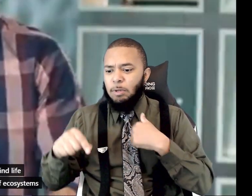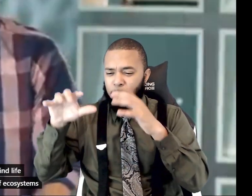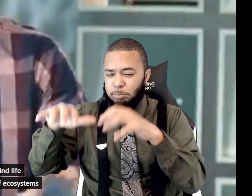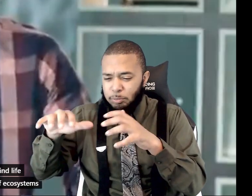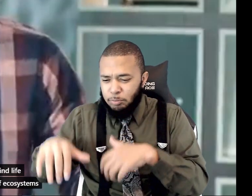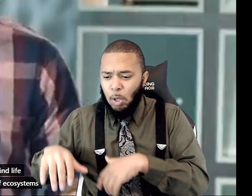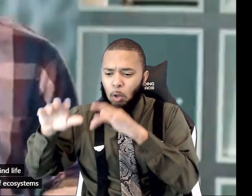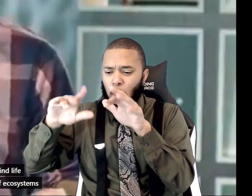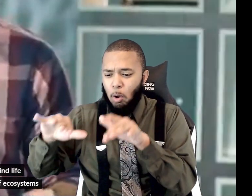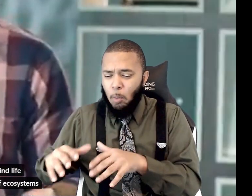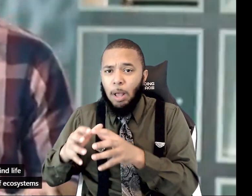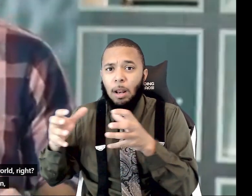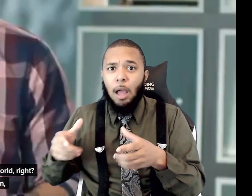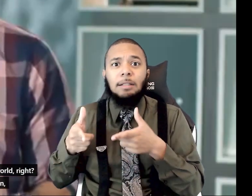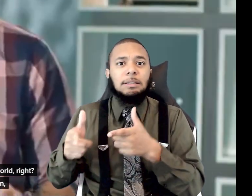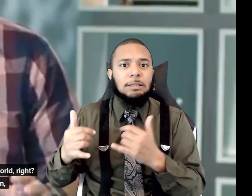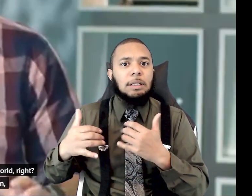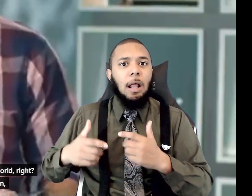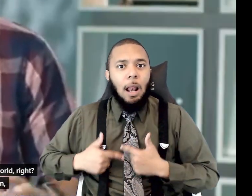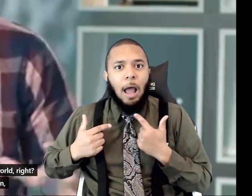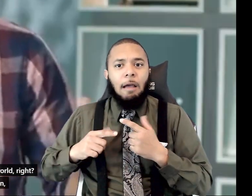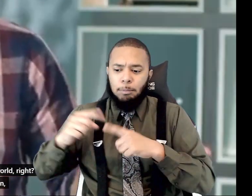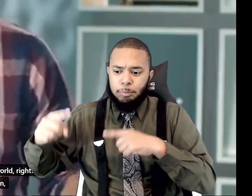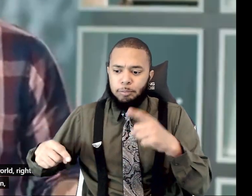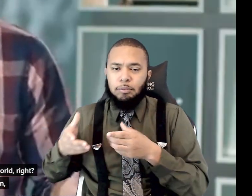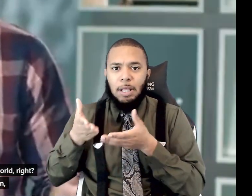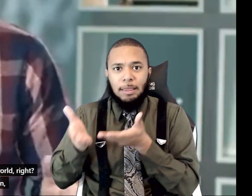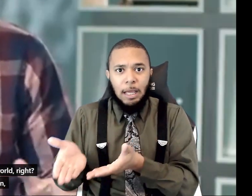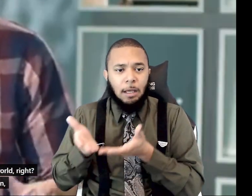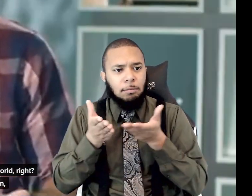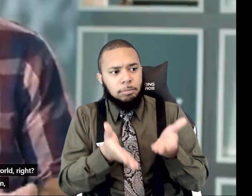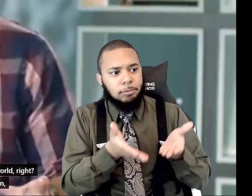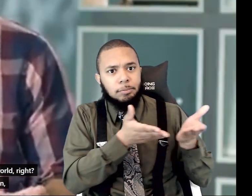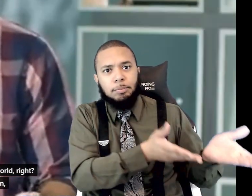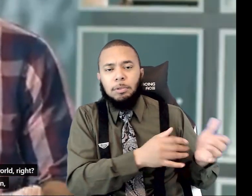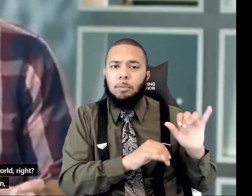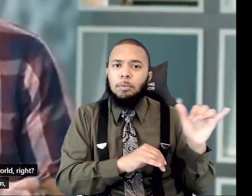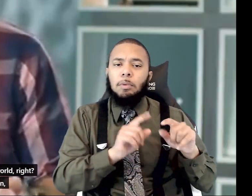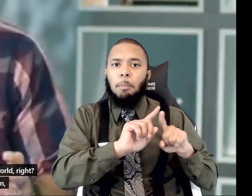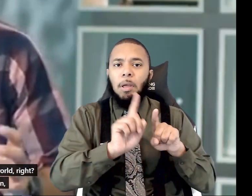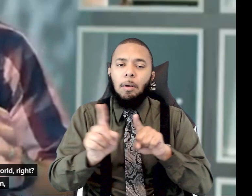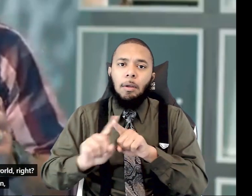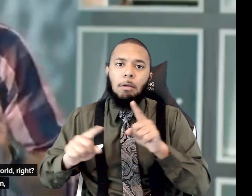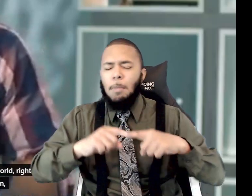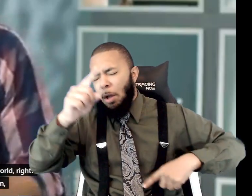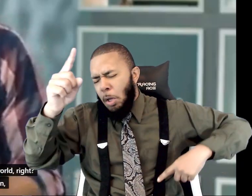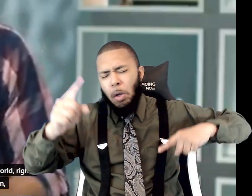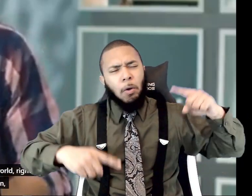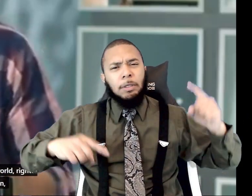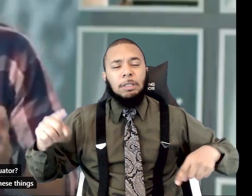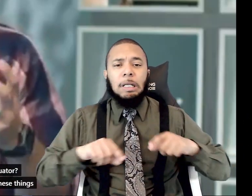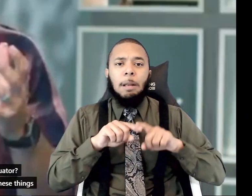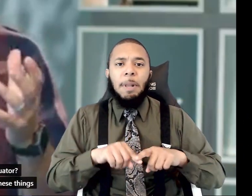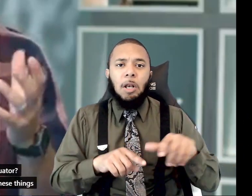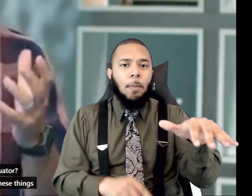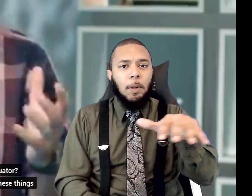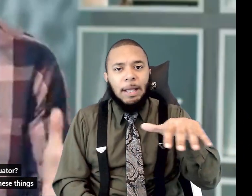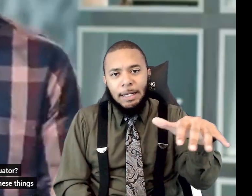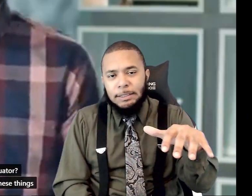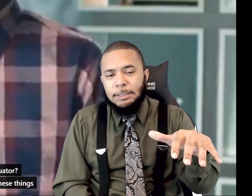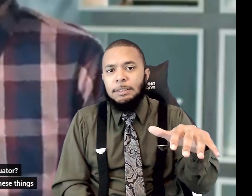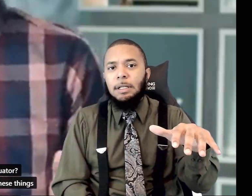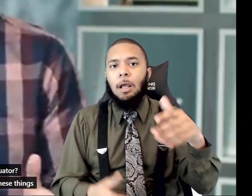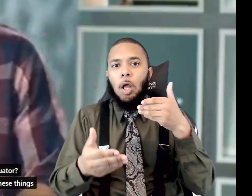this diversity of ecosystems that we see throughout the world, right? Based on the location, how close is it